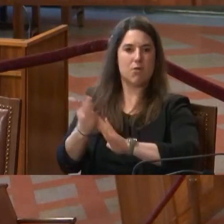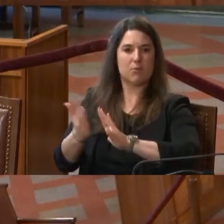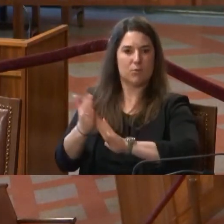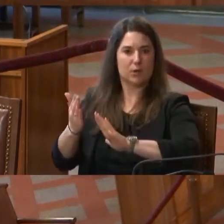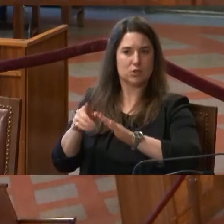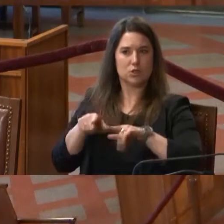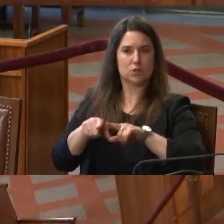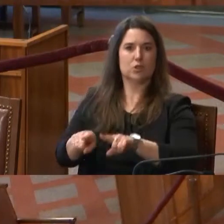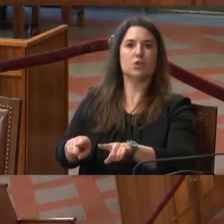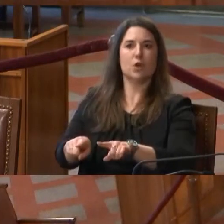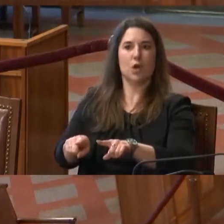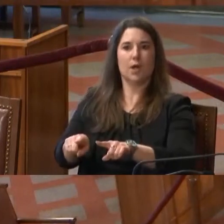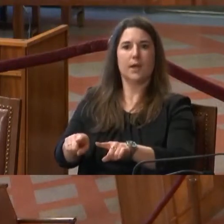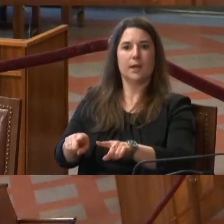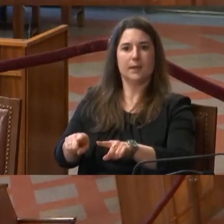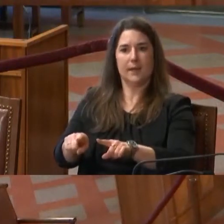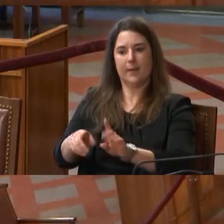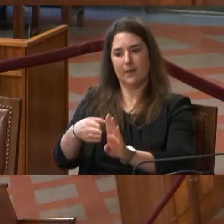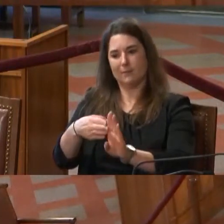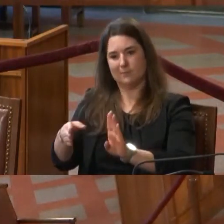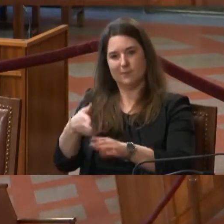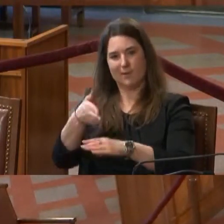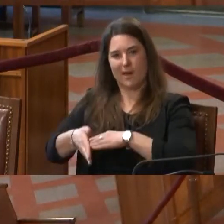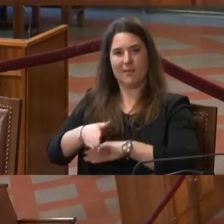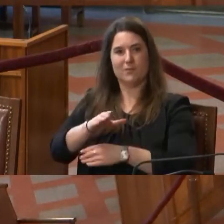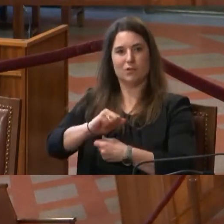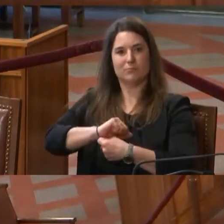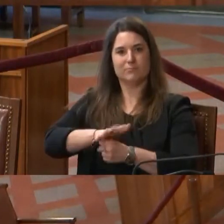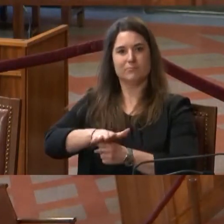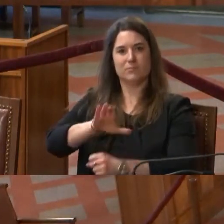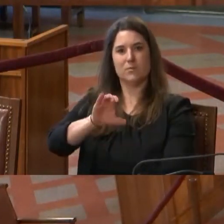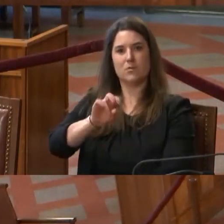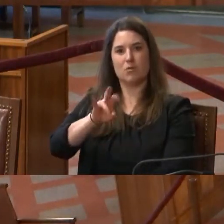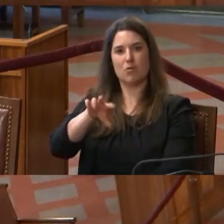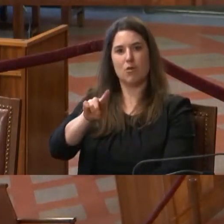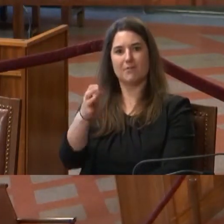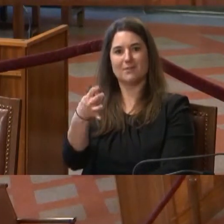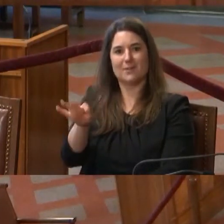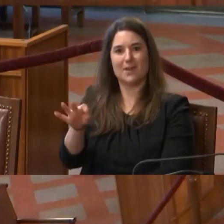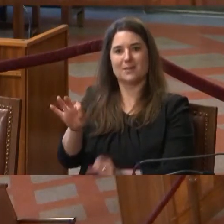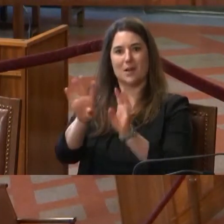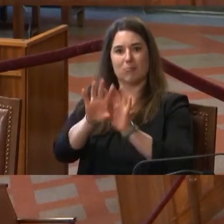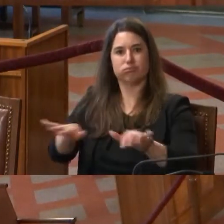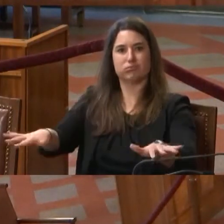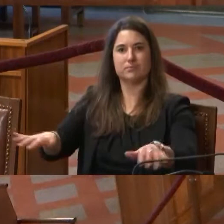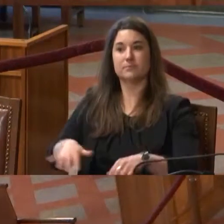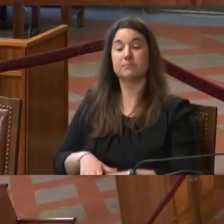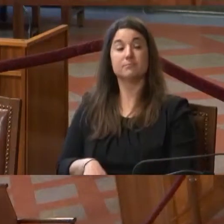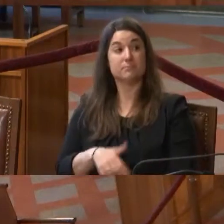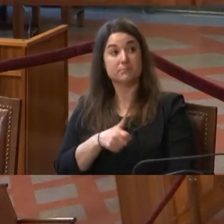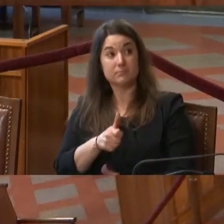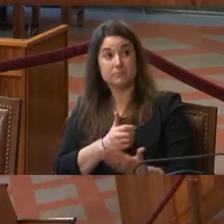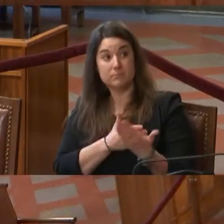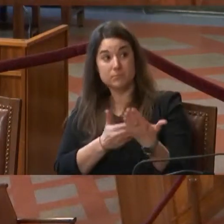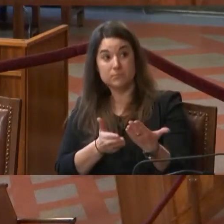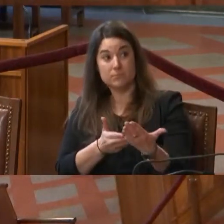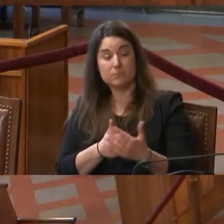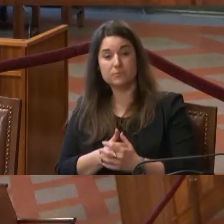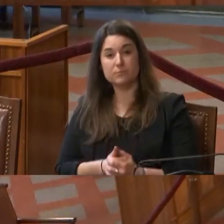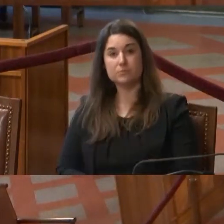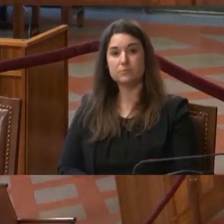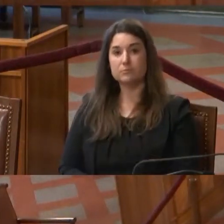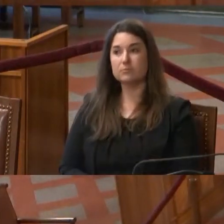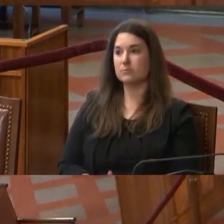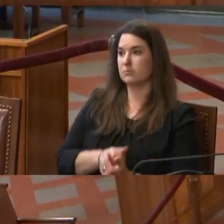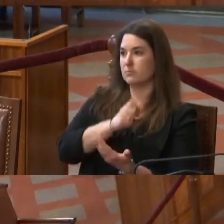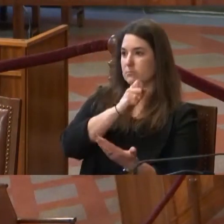operations during and immediately after the COVID-19 pandemic. Need a motion?